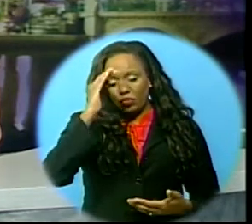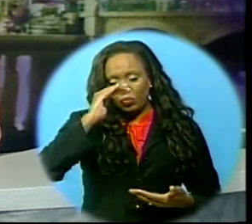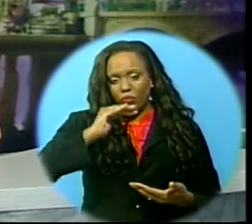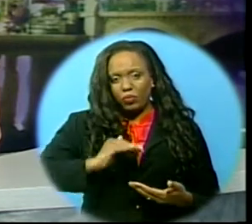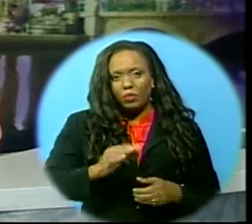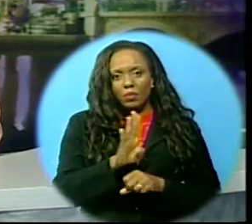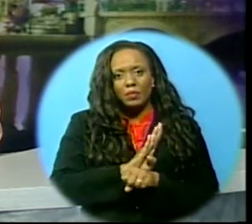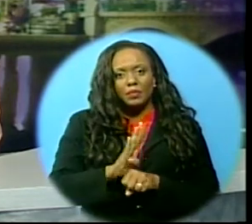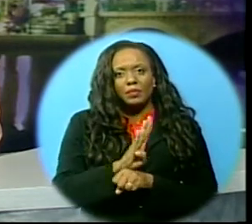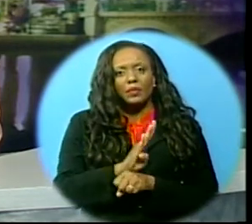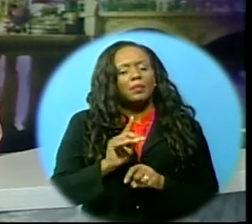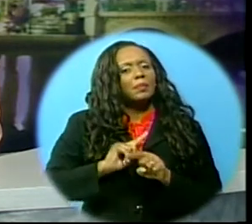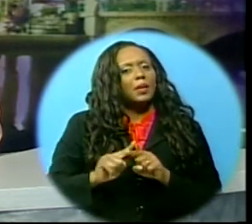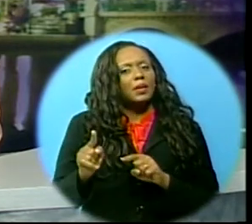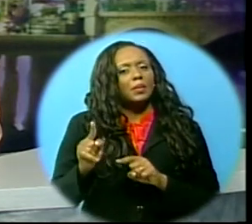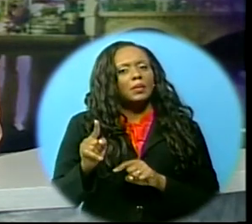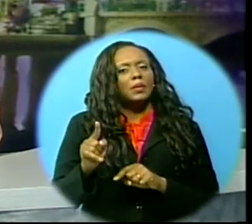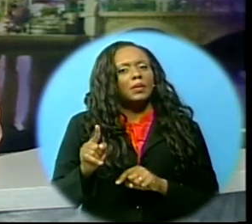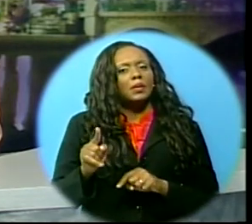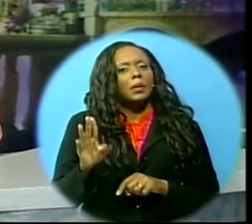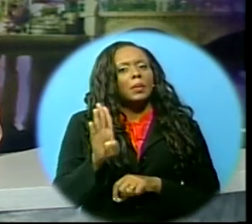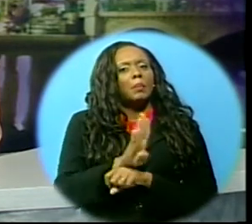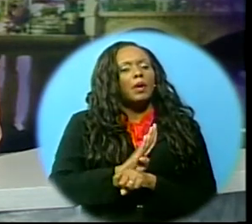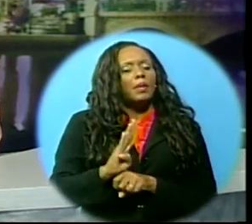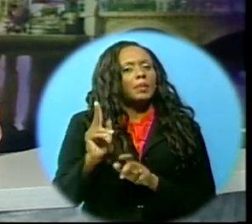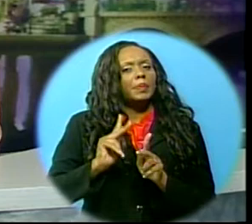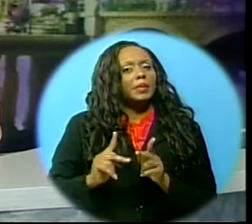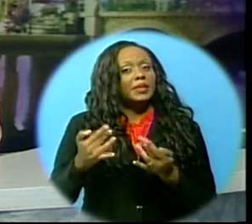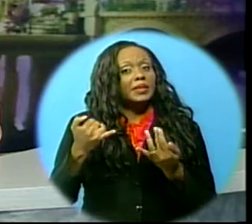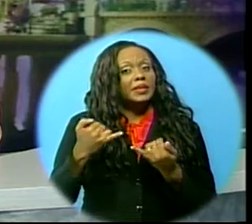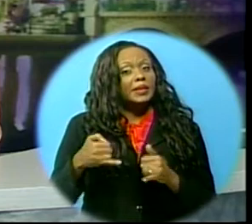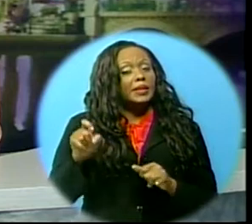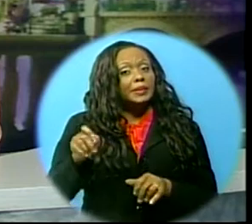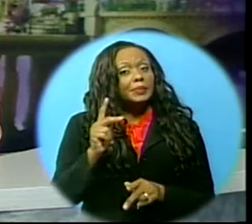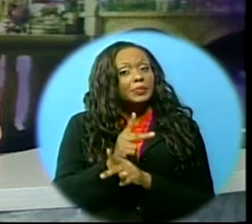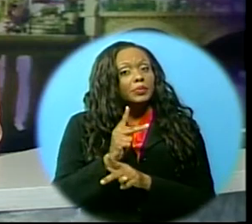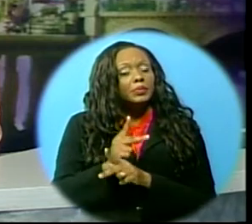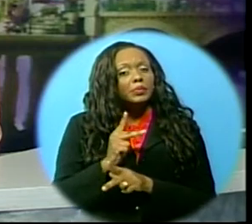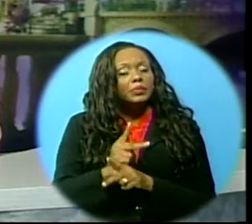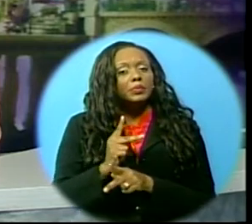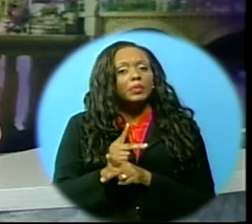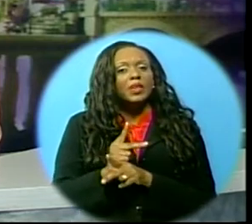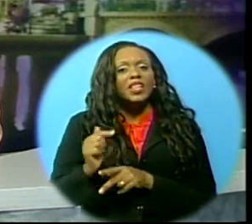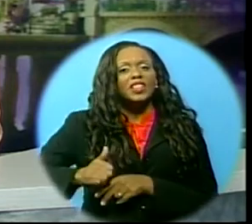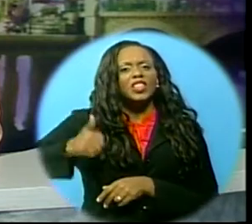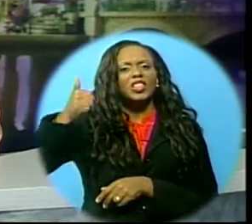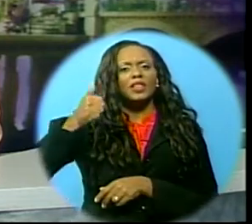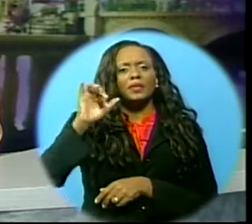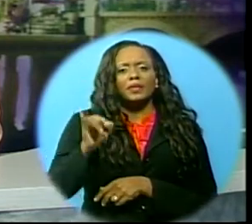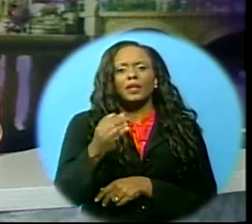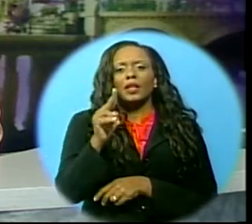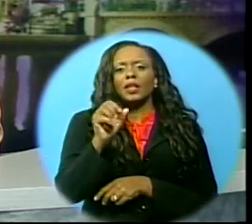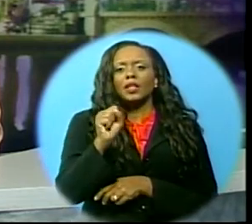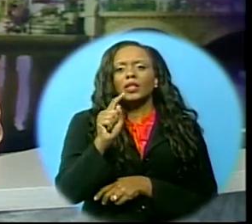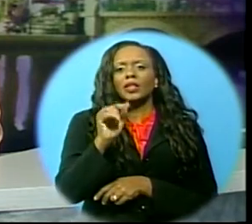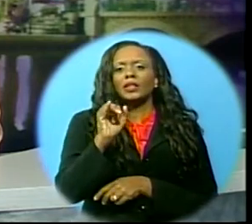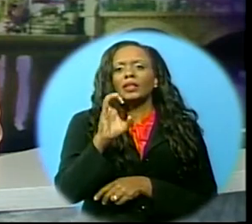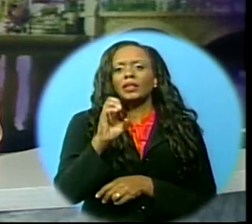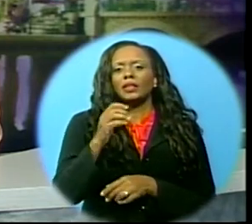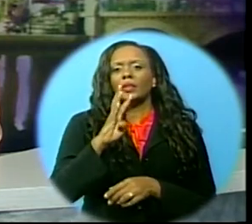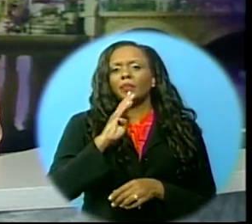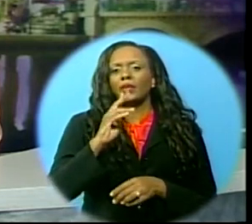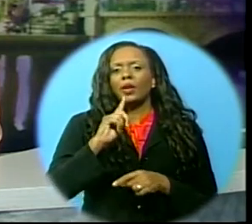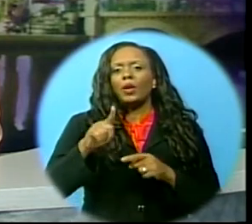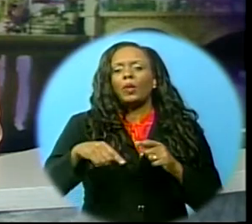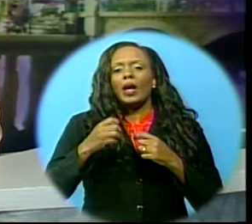in Barbados. But despite this, Barbadians are being cautioned not to become complacent. Chief Justice Sir Marston